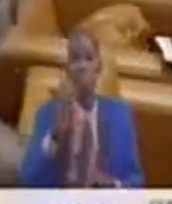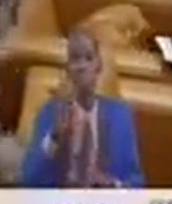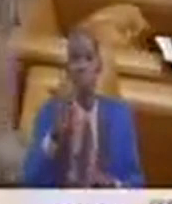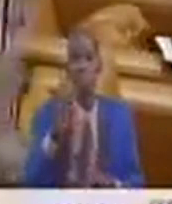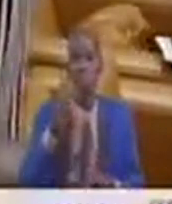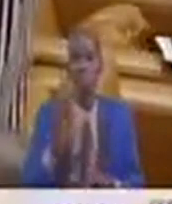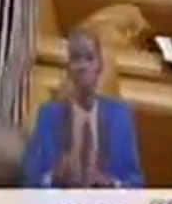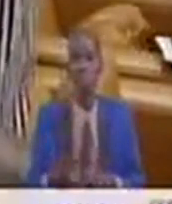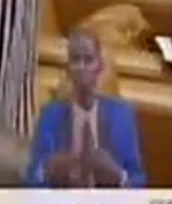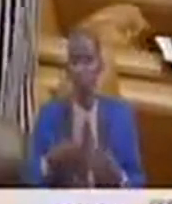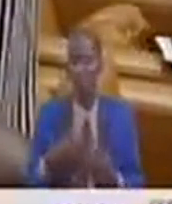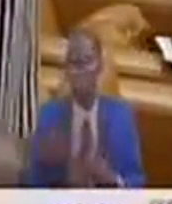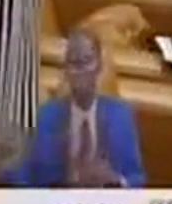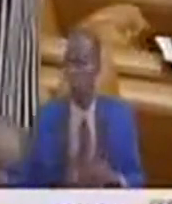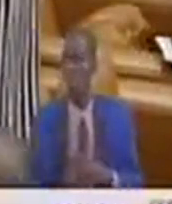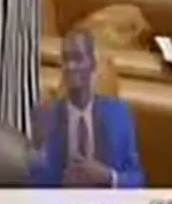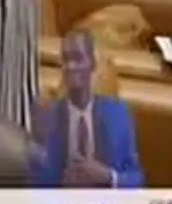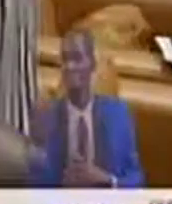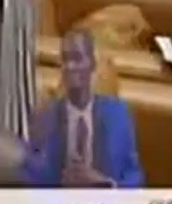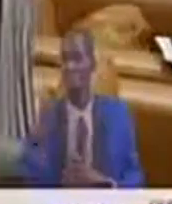Don't listen to the lies of